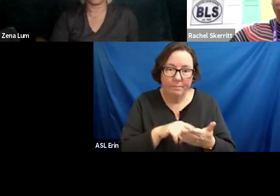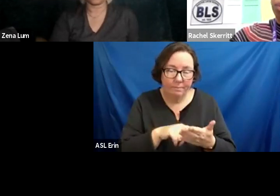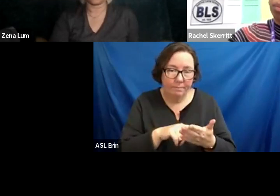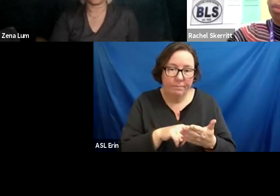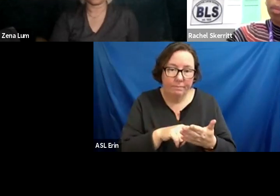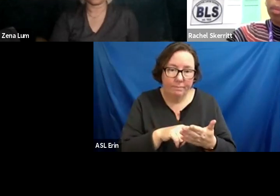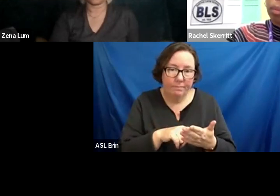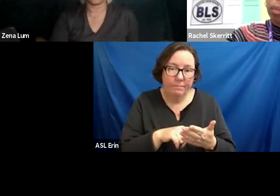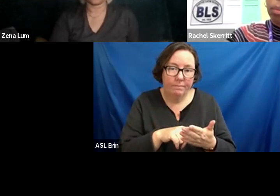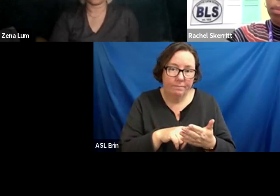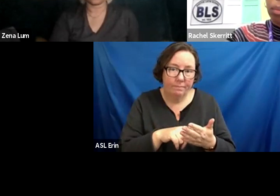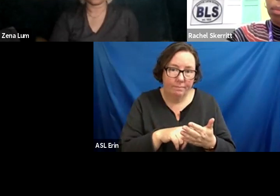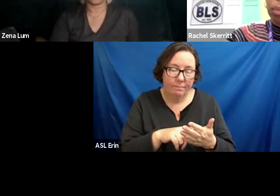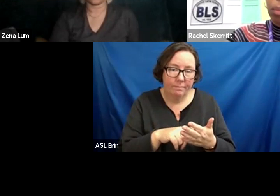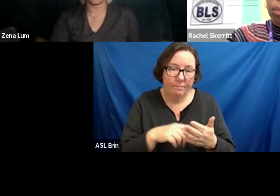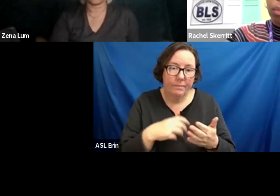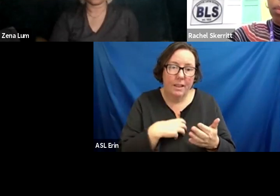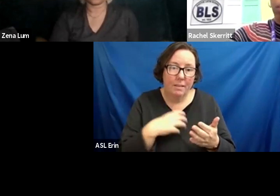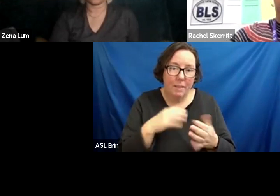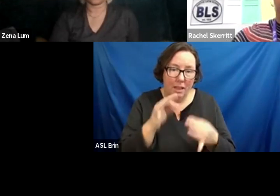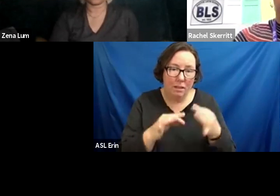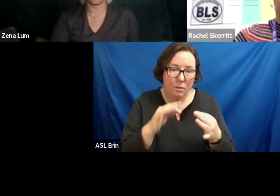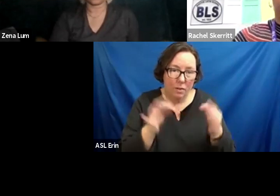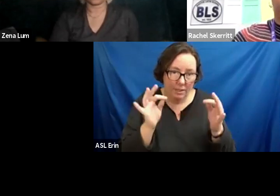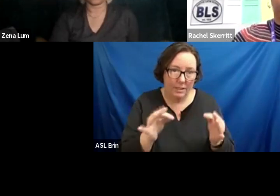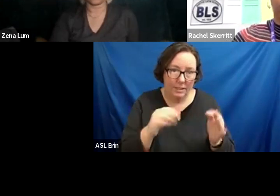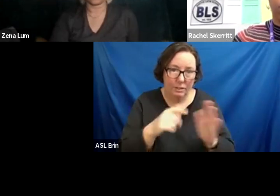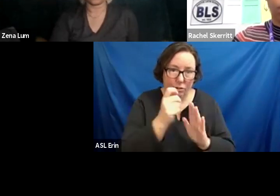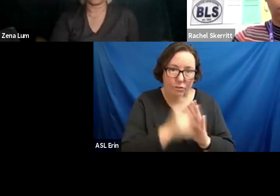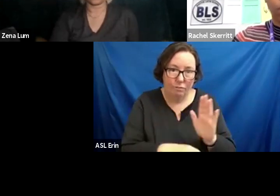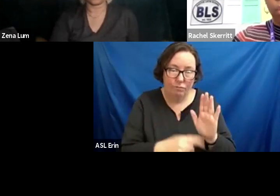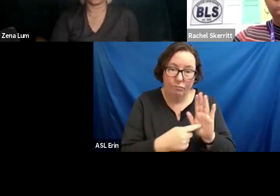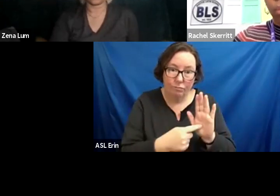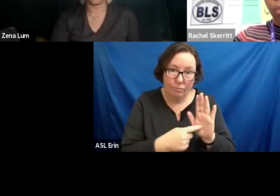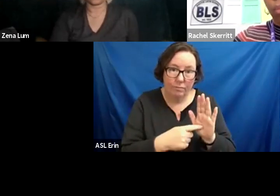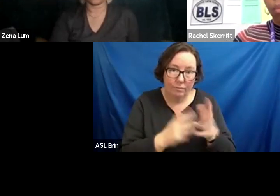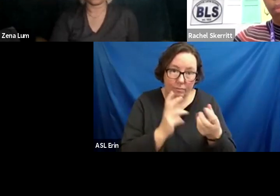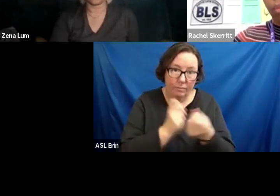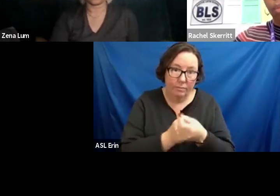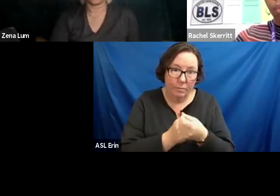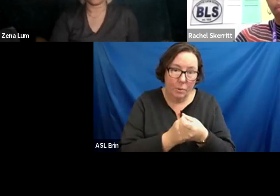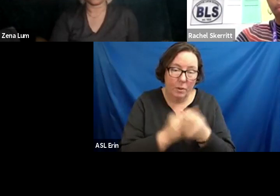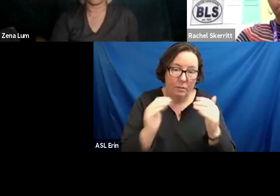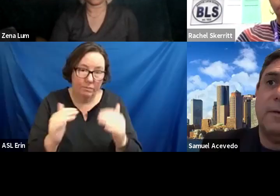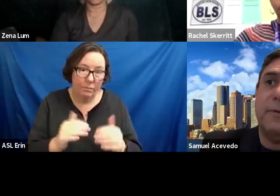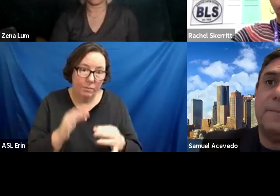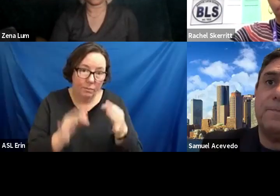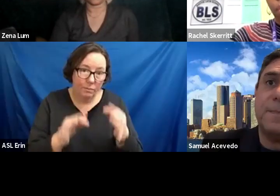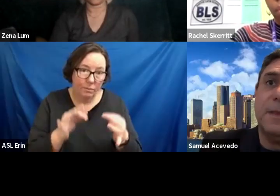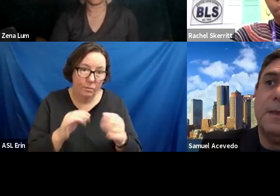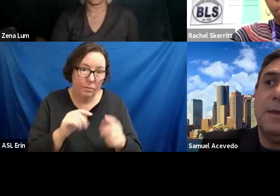the appellate court's decision upholding the decision of